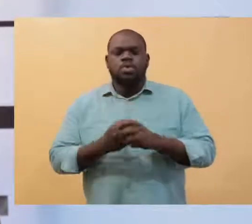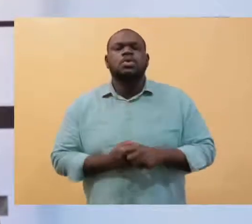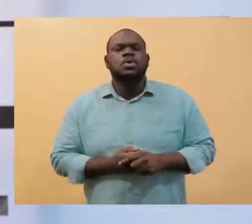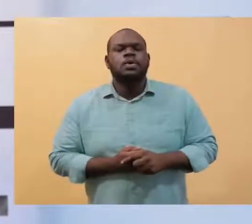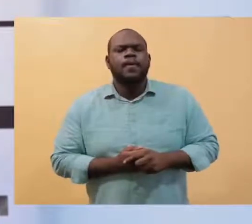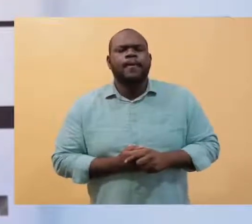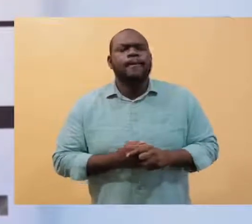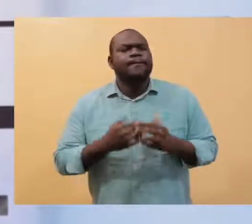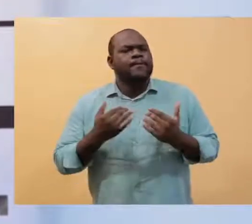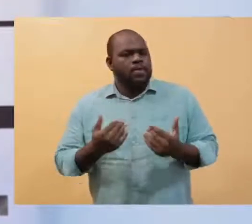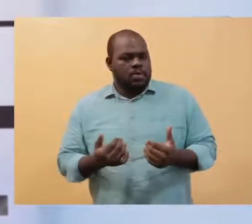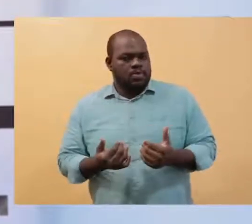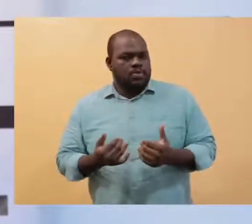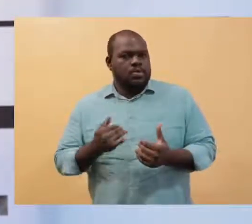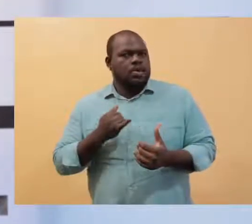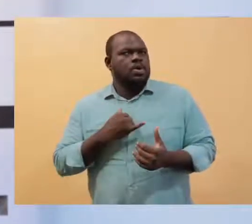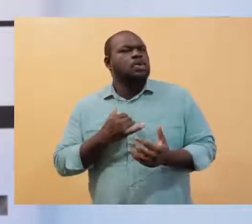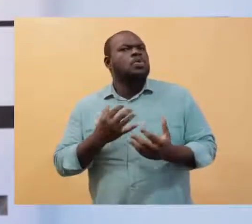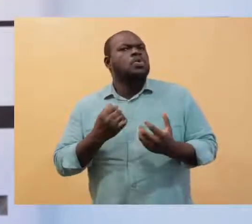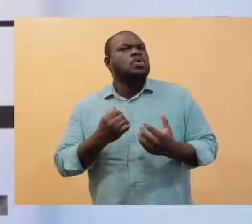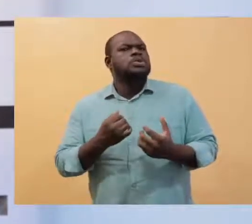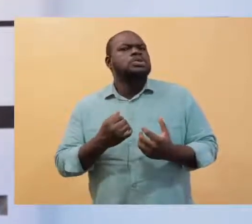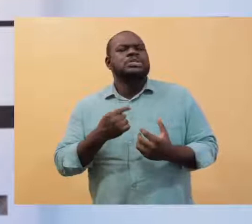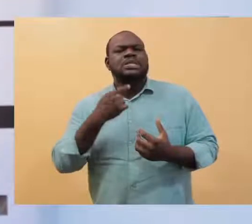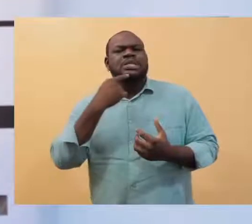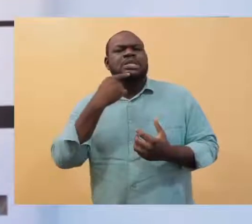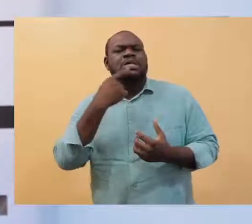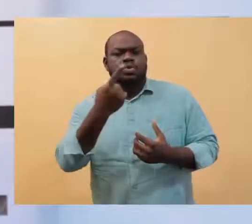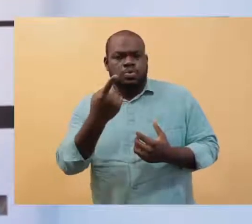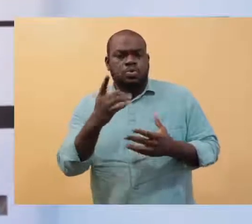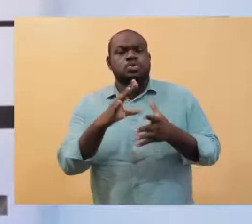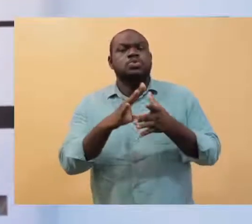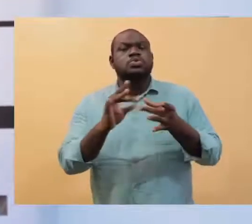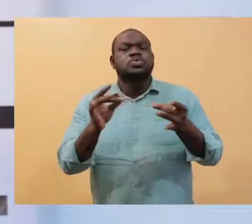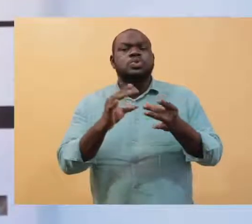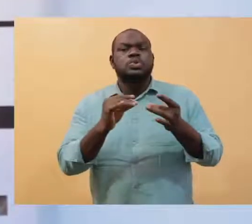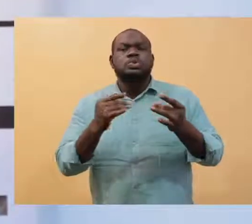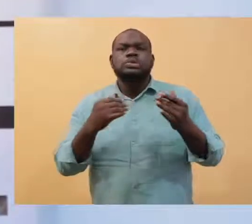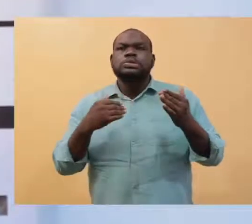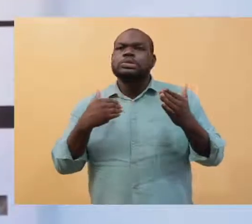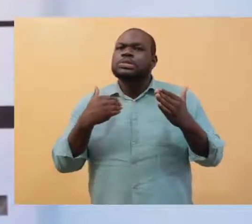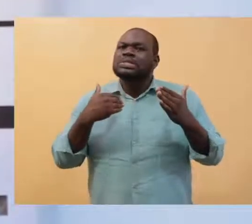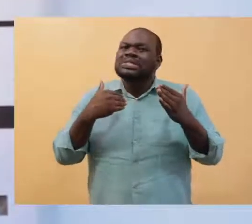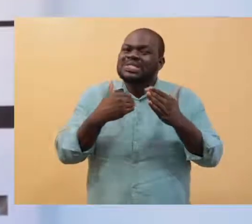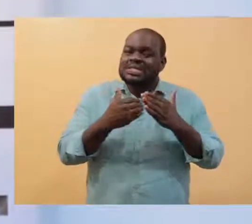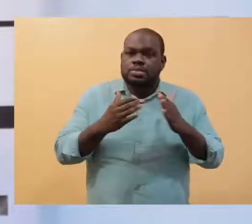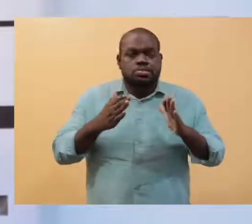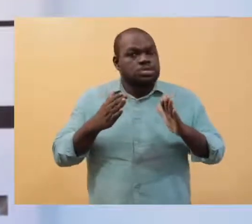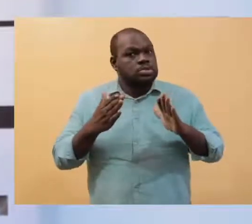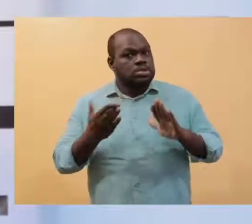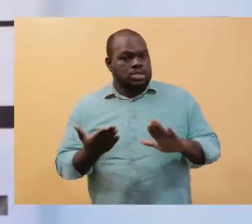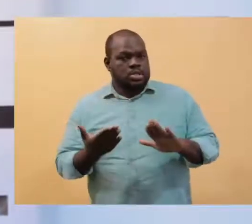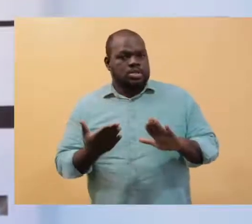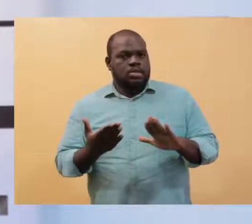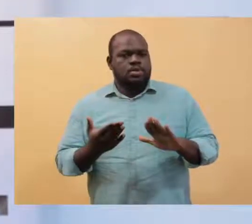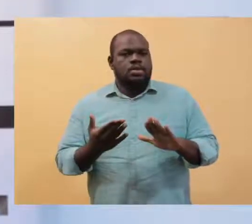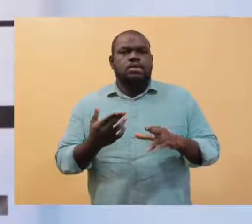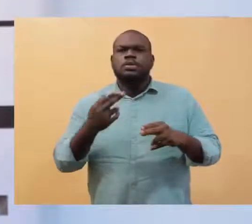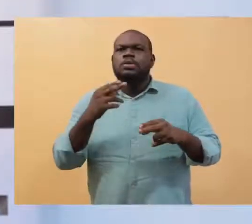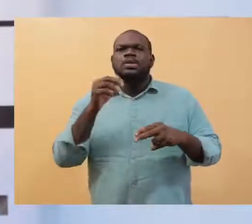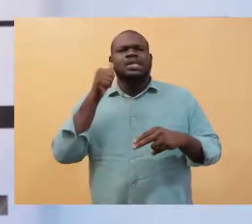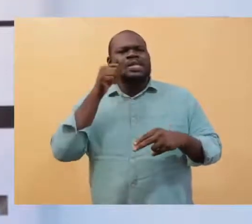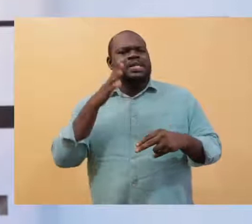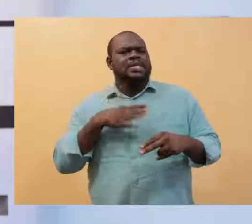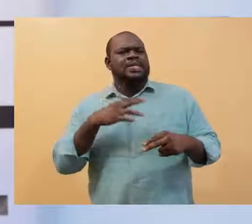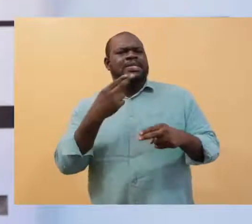I wish to share with you the trauma of a near-death experience of Natalie, who managed to claw